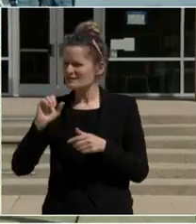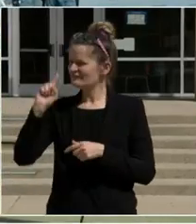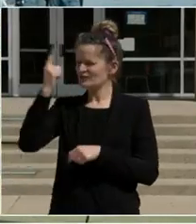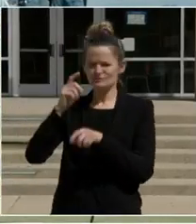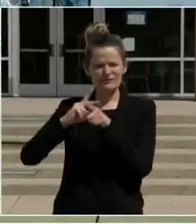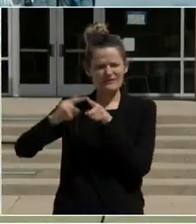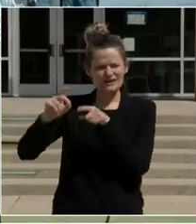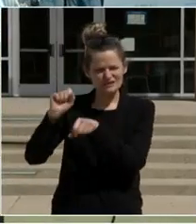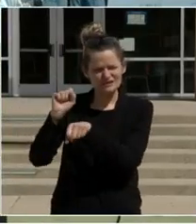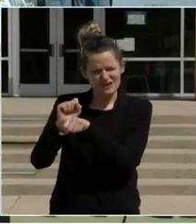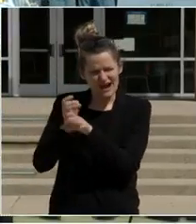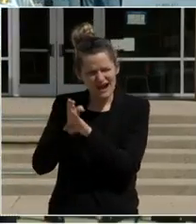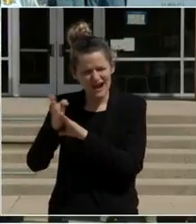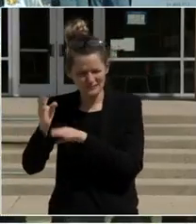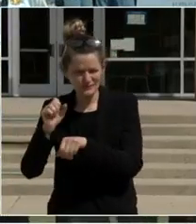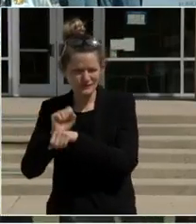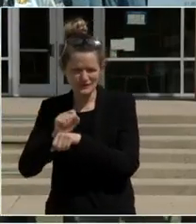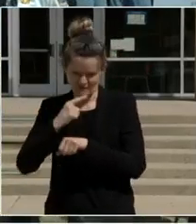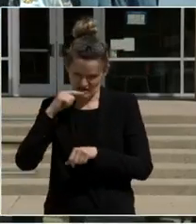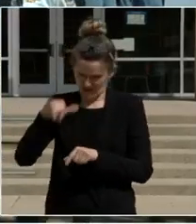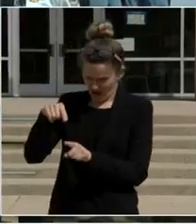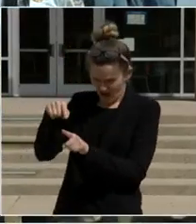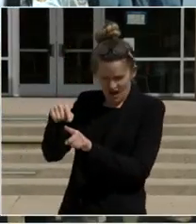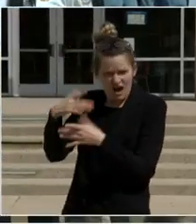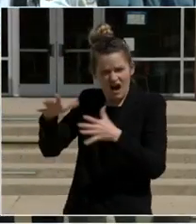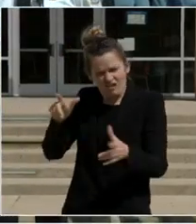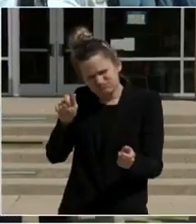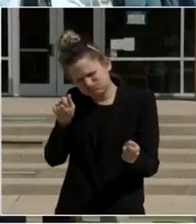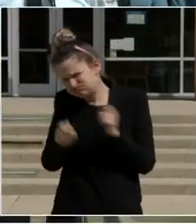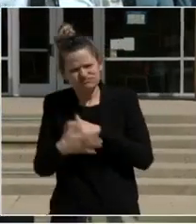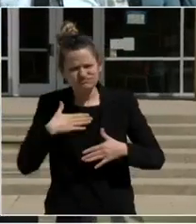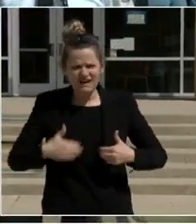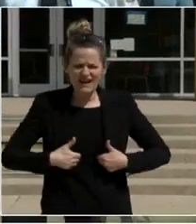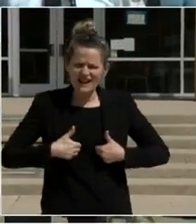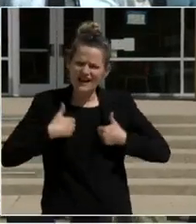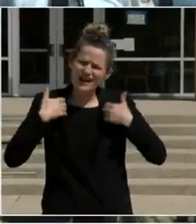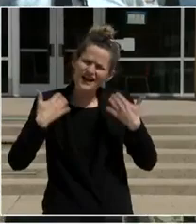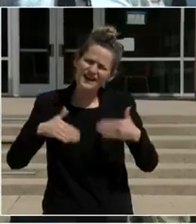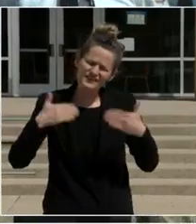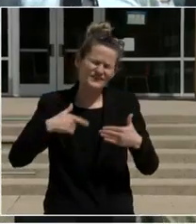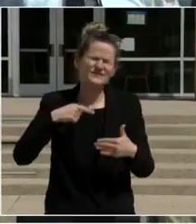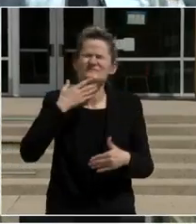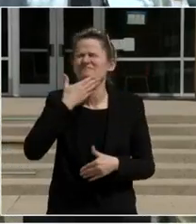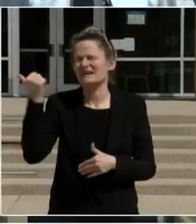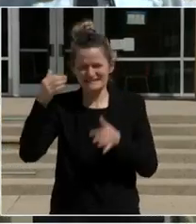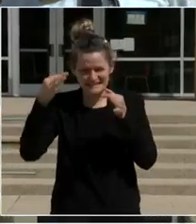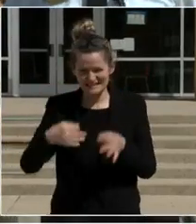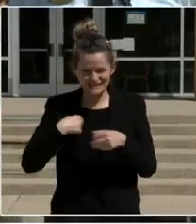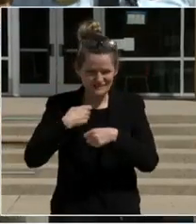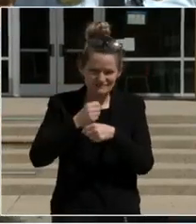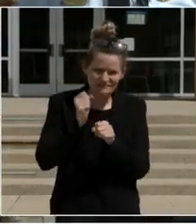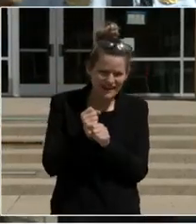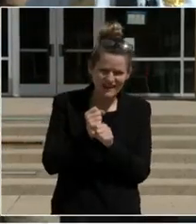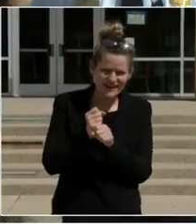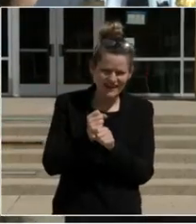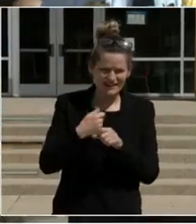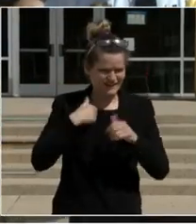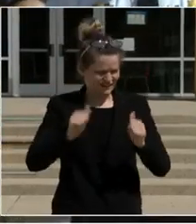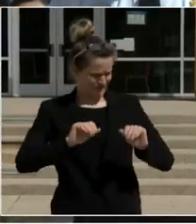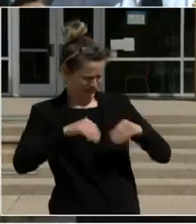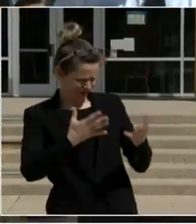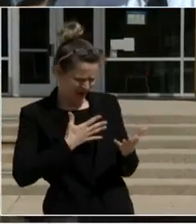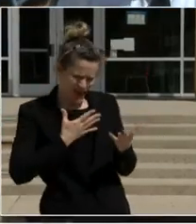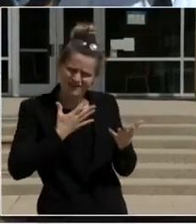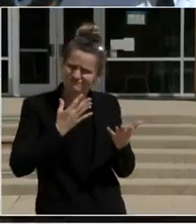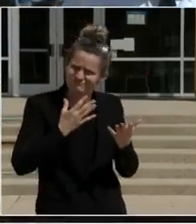responsibility, but by far one of the best decisions I've made. This job has given me the opportunity to provide for my daughter while being a part of one of the best